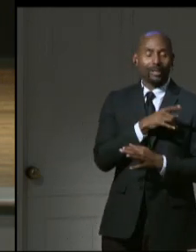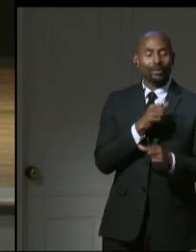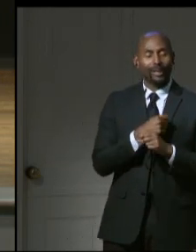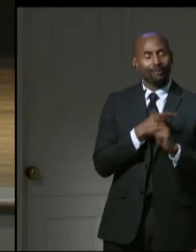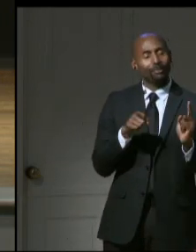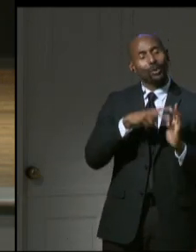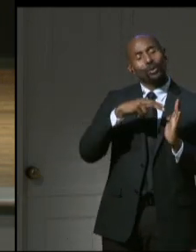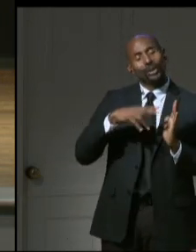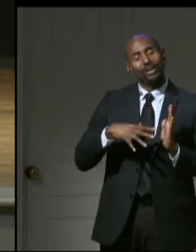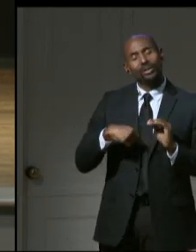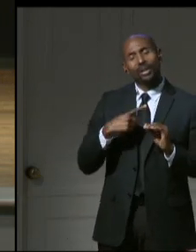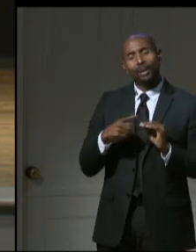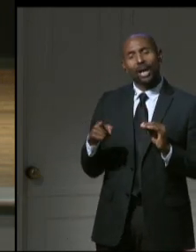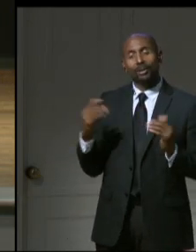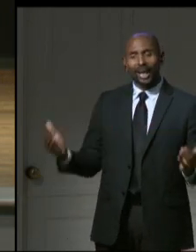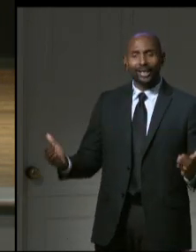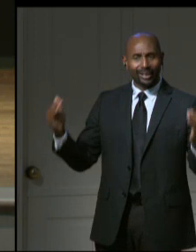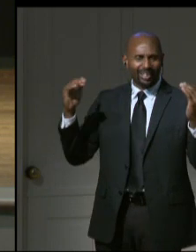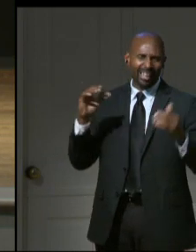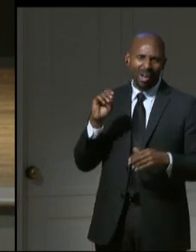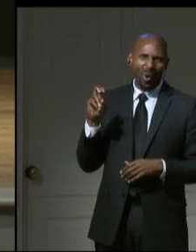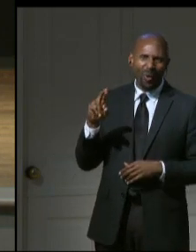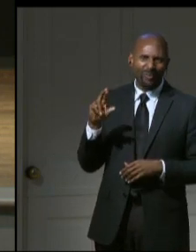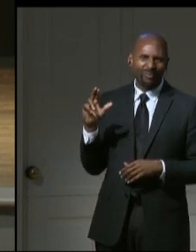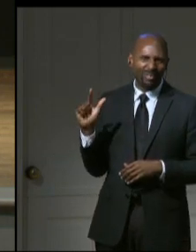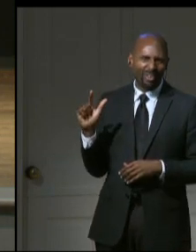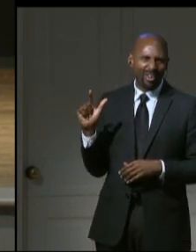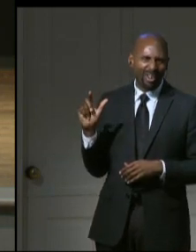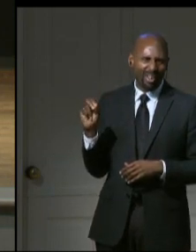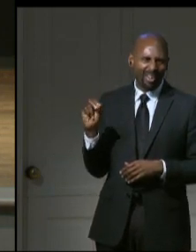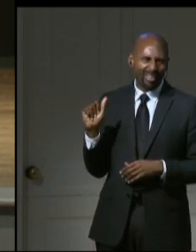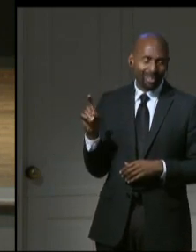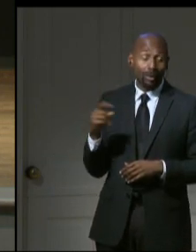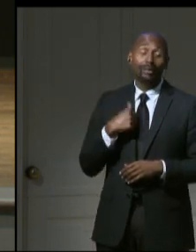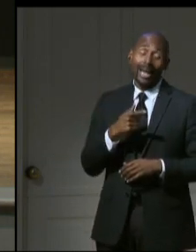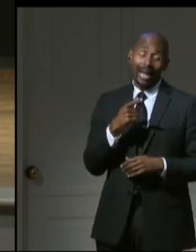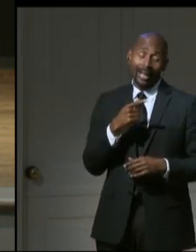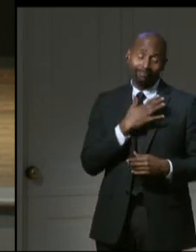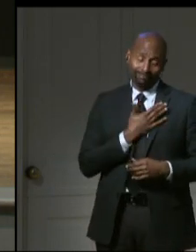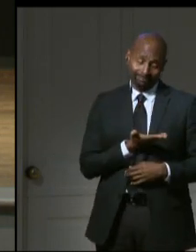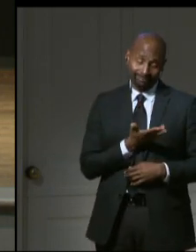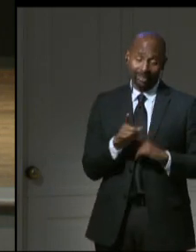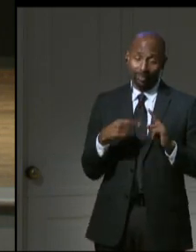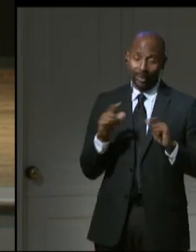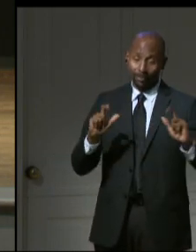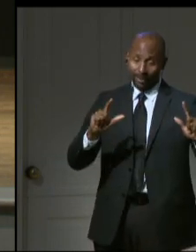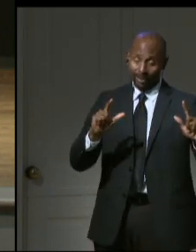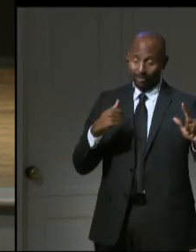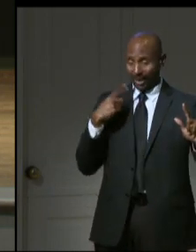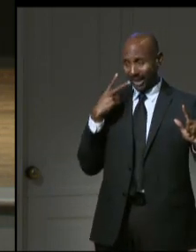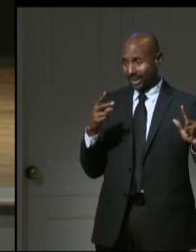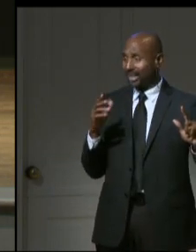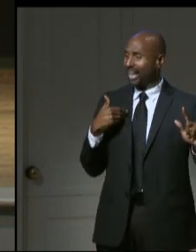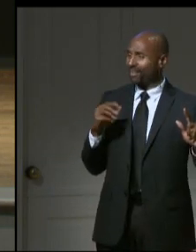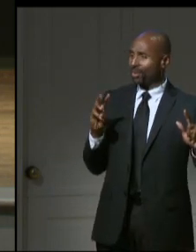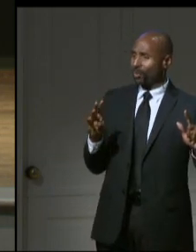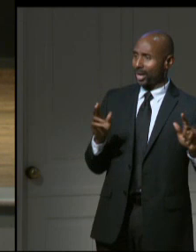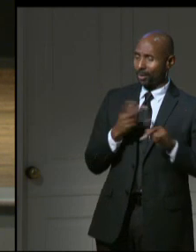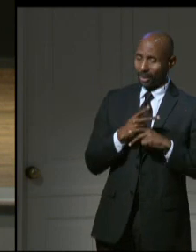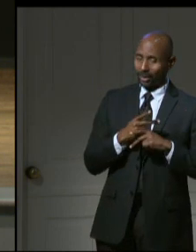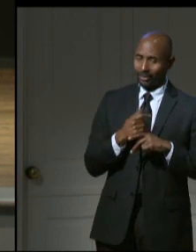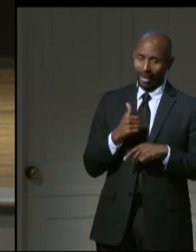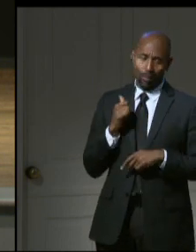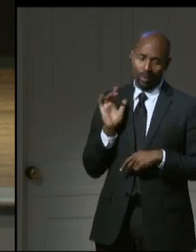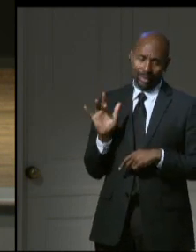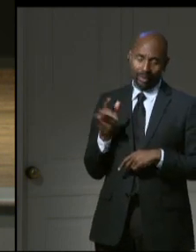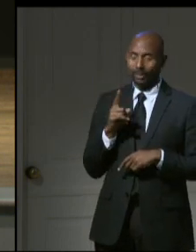your readers about overload? I will admit sometimes when I come to the Washington Post website and I see there's a web production, I won't go to it